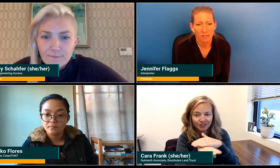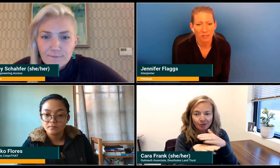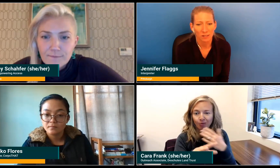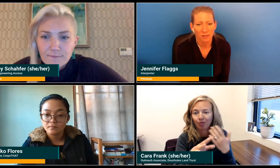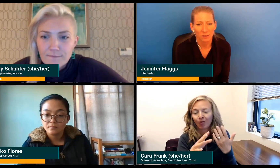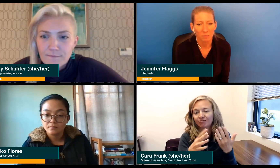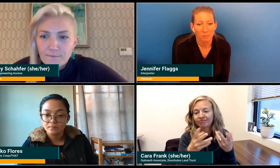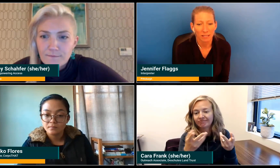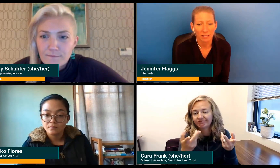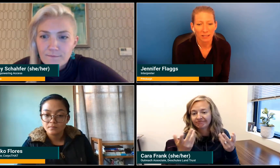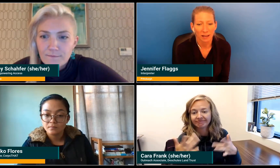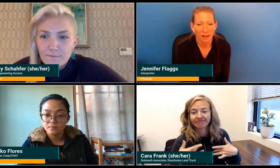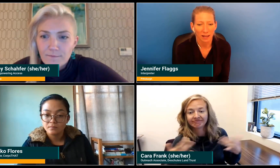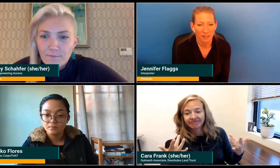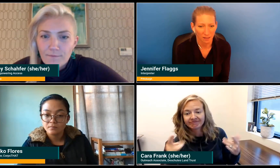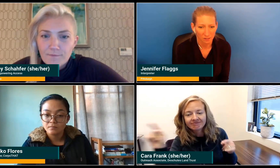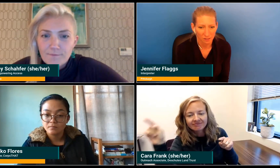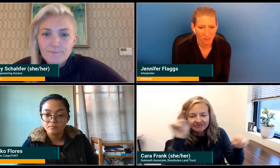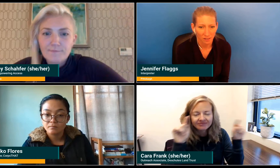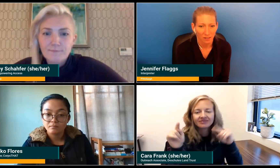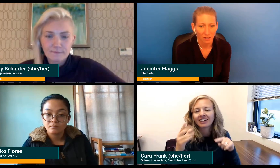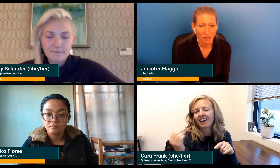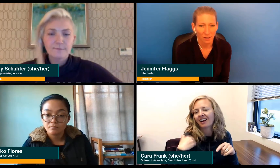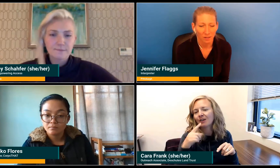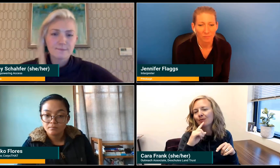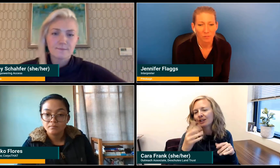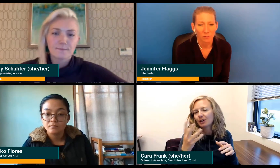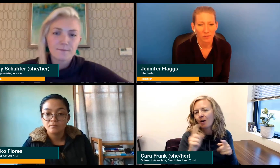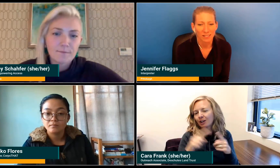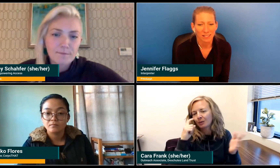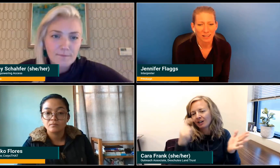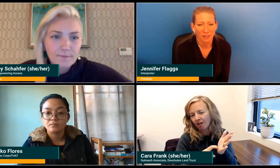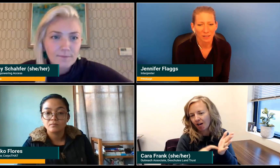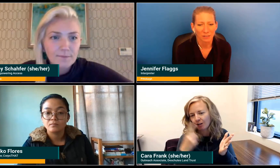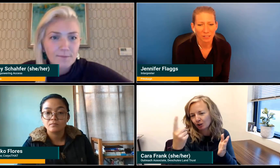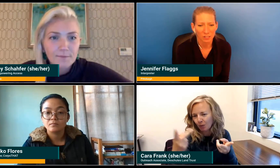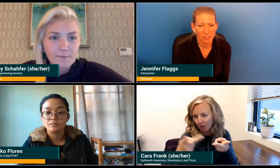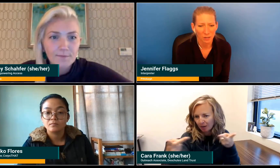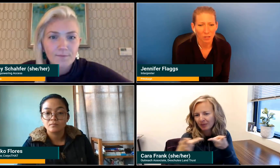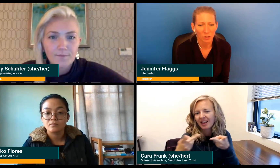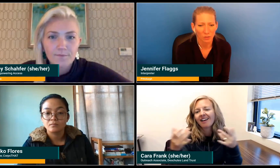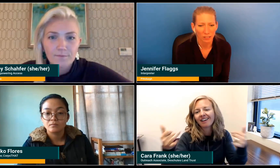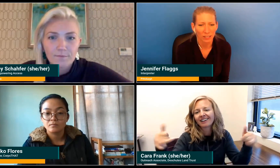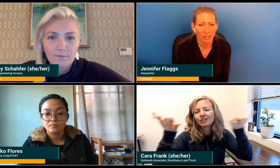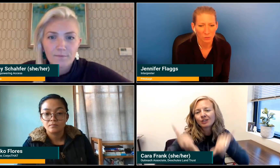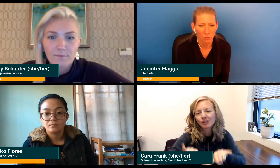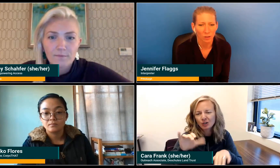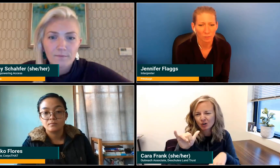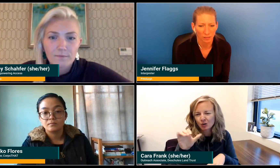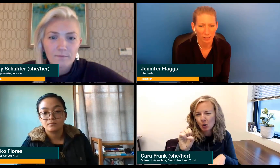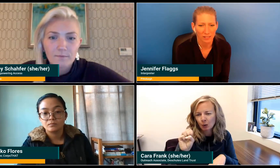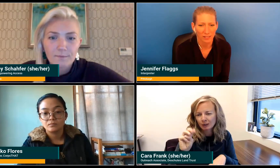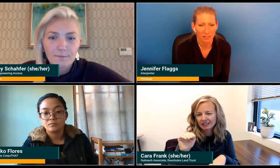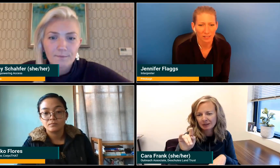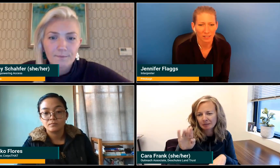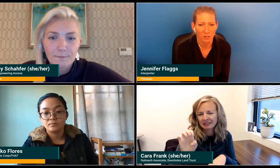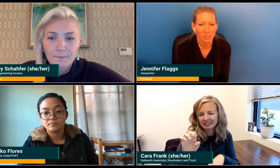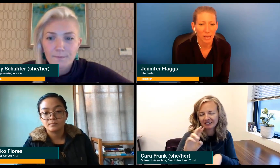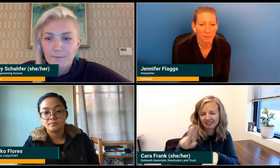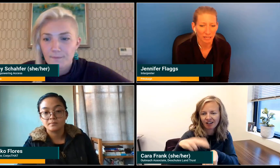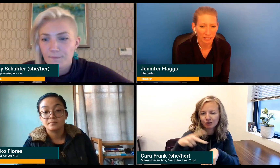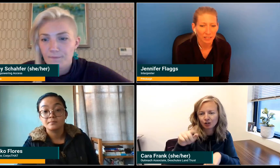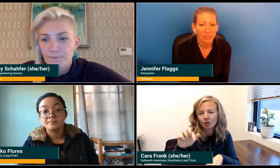jobs in making access to events. And I really I wanted to recognize one place that's